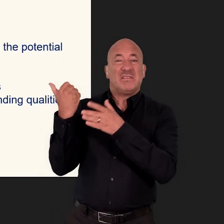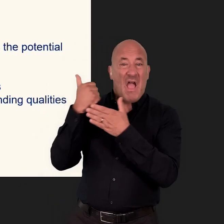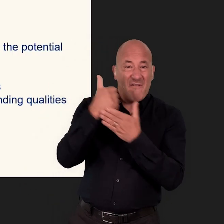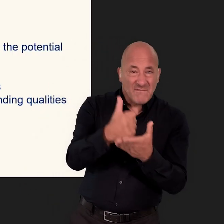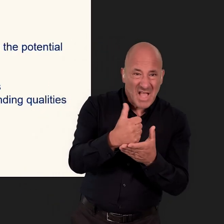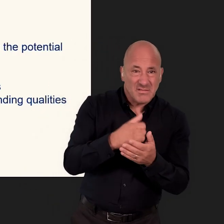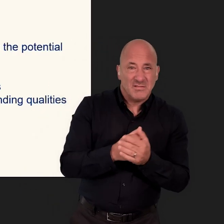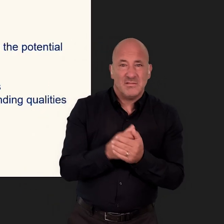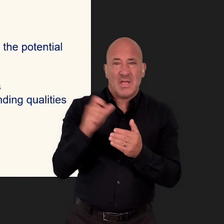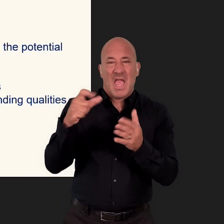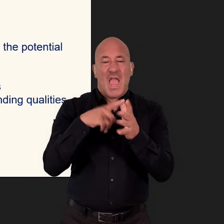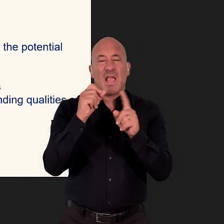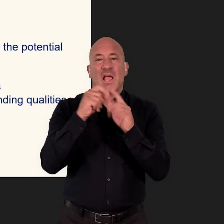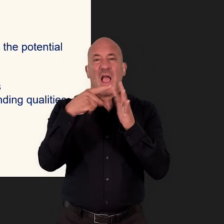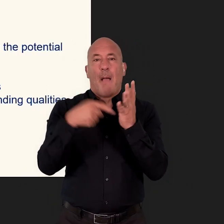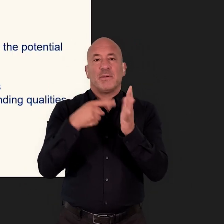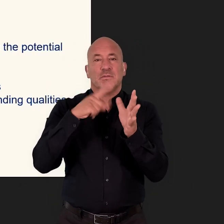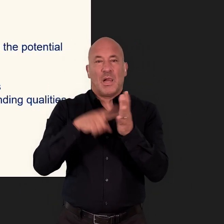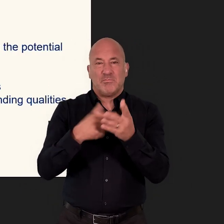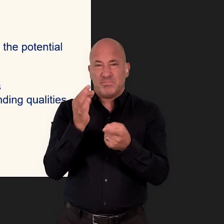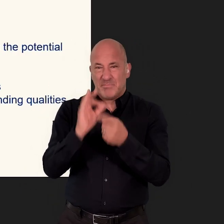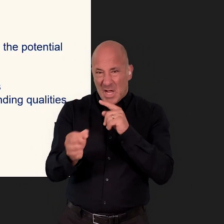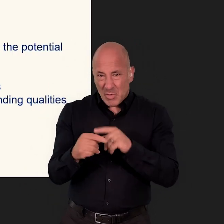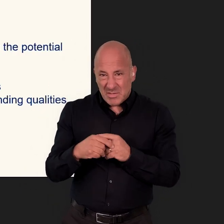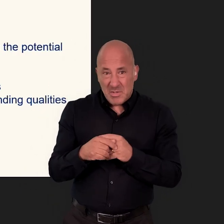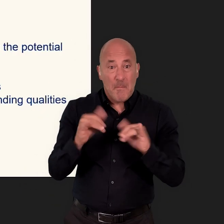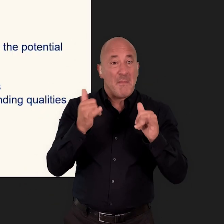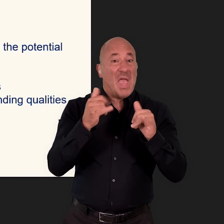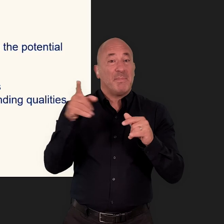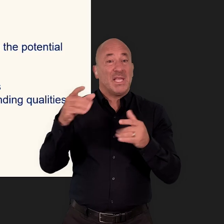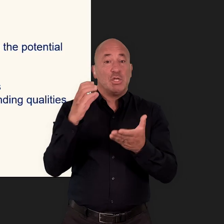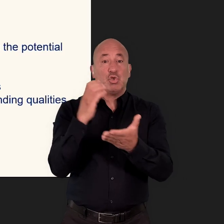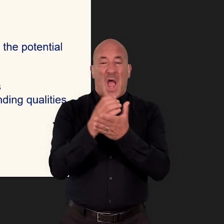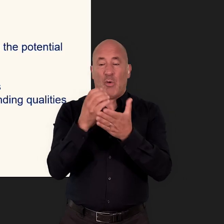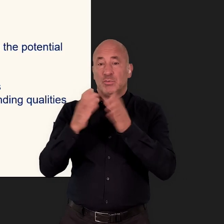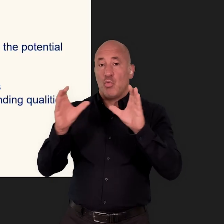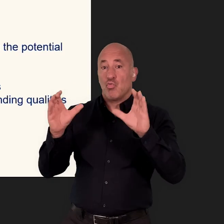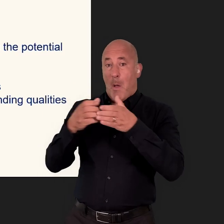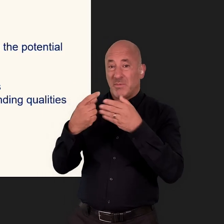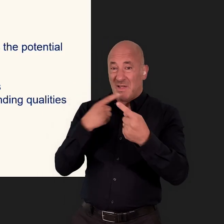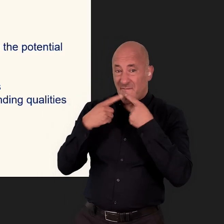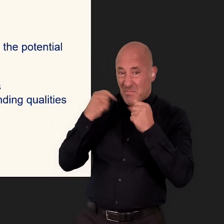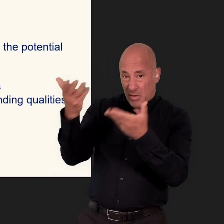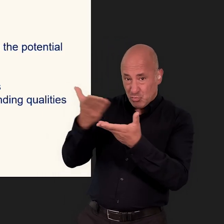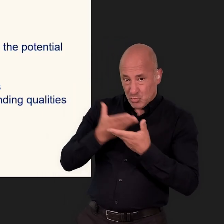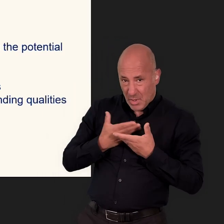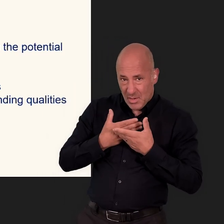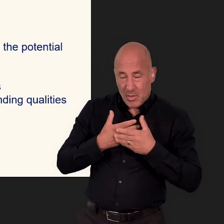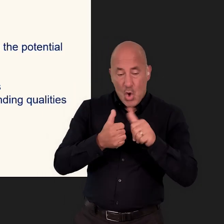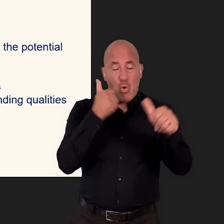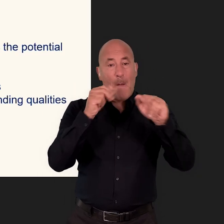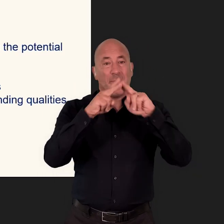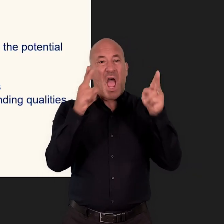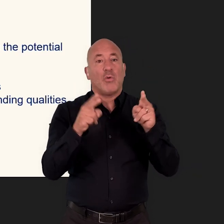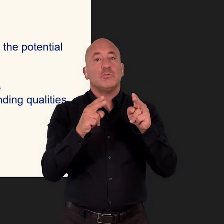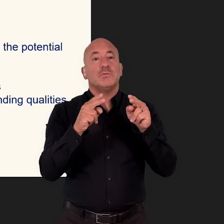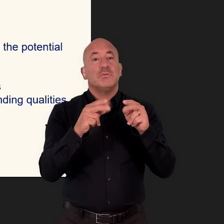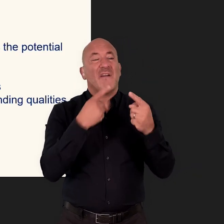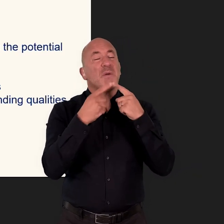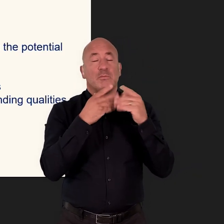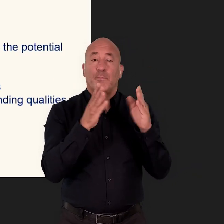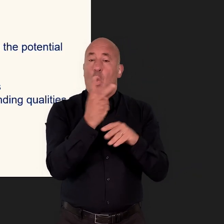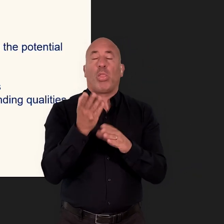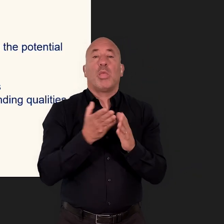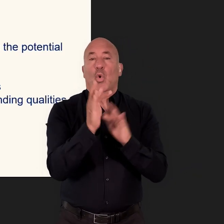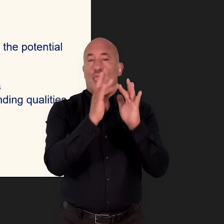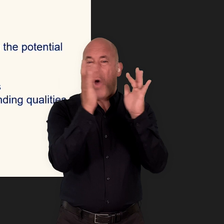request, advice provided by Historic England and capital specialists, and where relevant, data from the Charity Commission